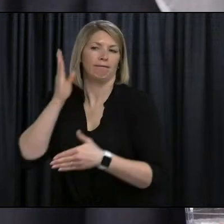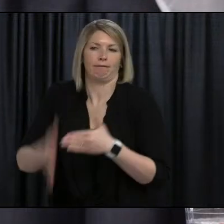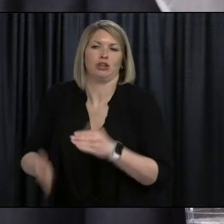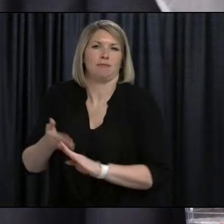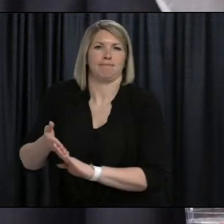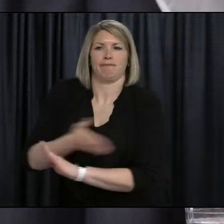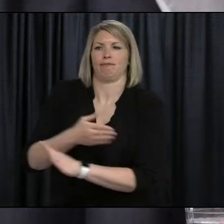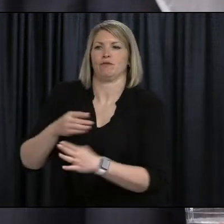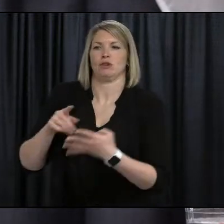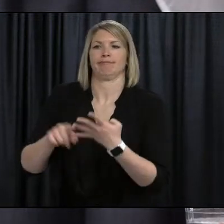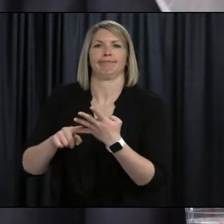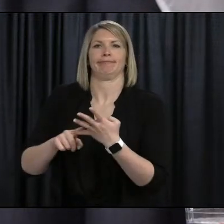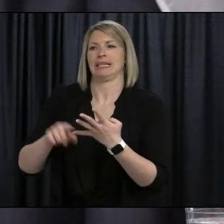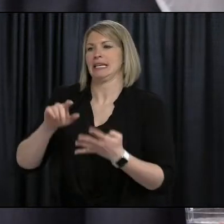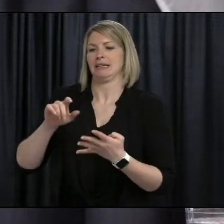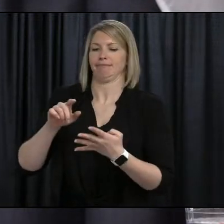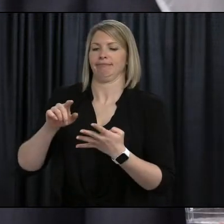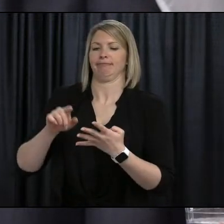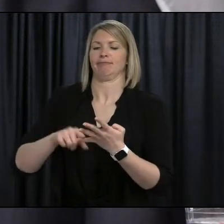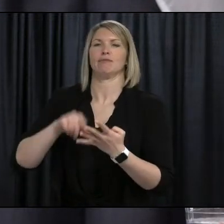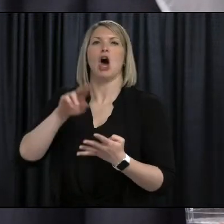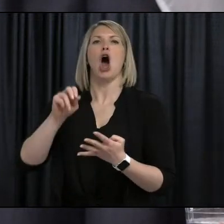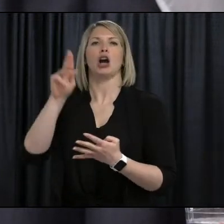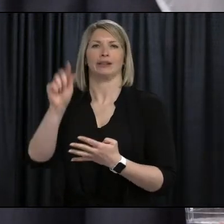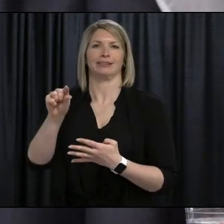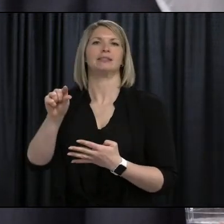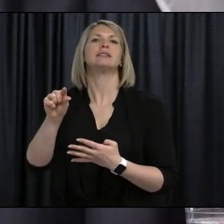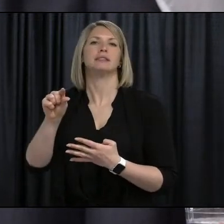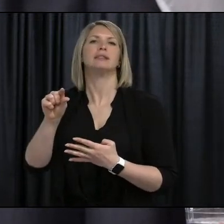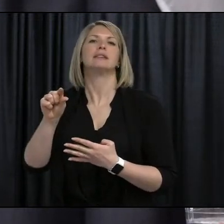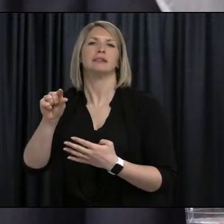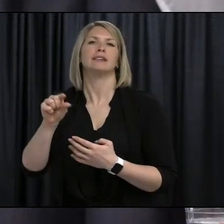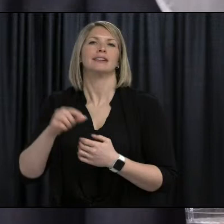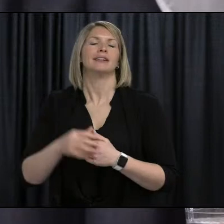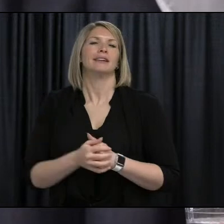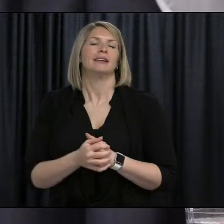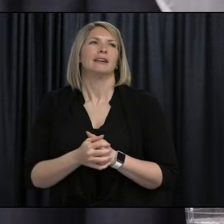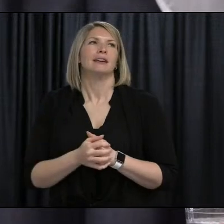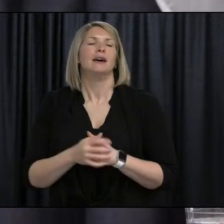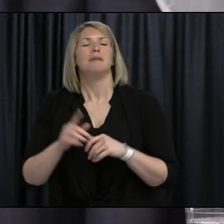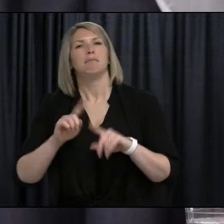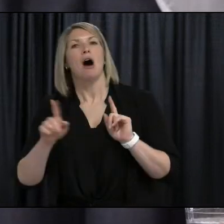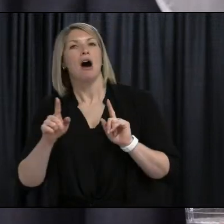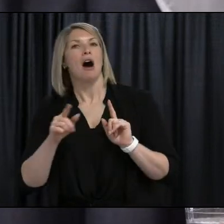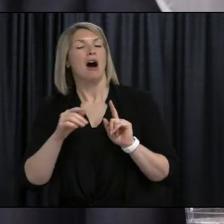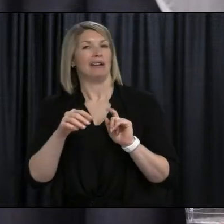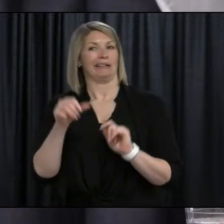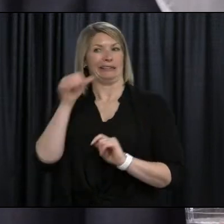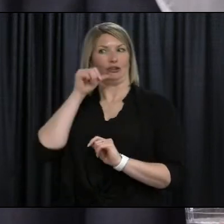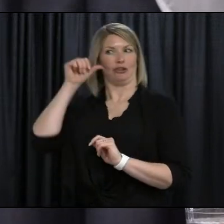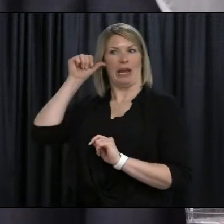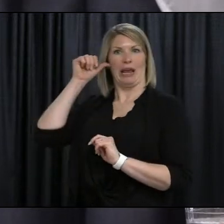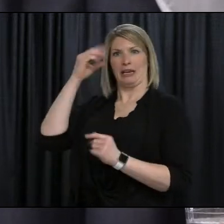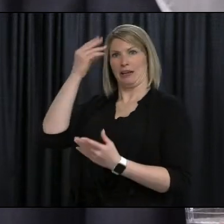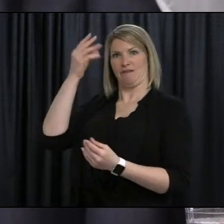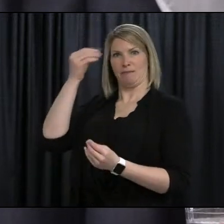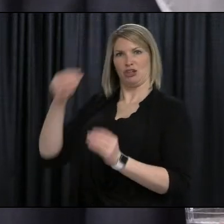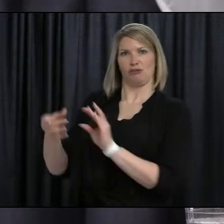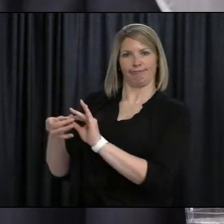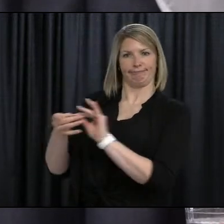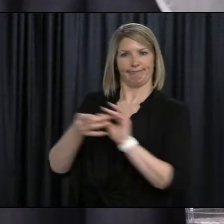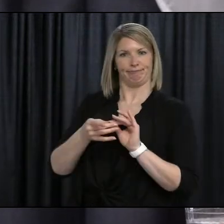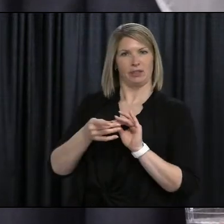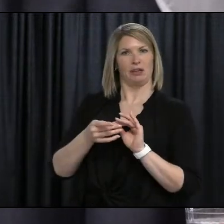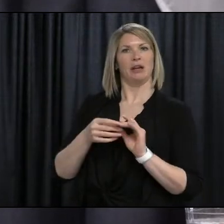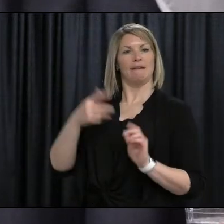today, particularly hinging around vaccine delivery and supply, suggest that we could beat that target by some